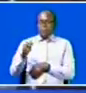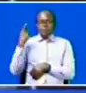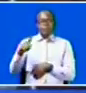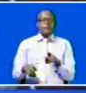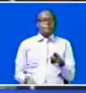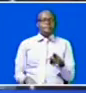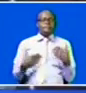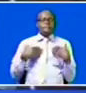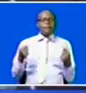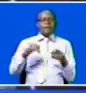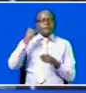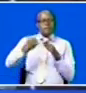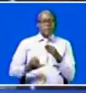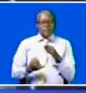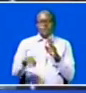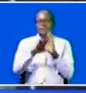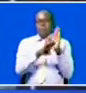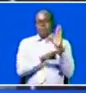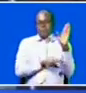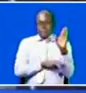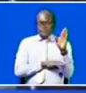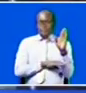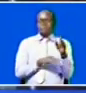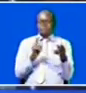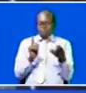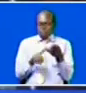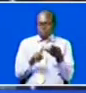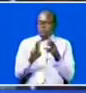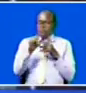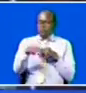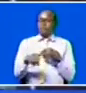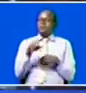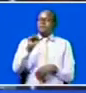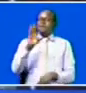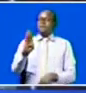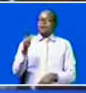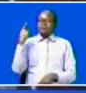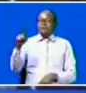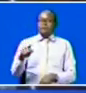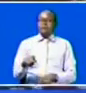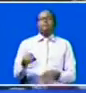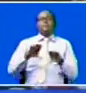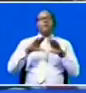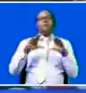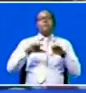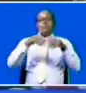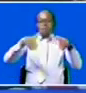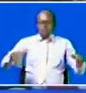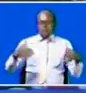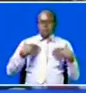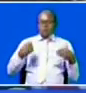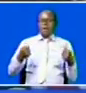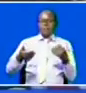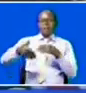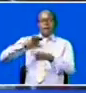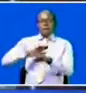for health insurance subsidy program, and 2.5 billion for rollout of universal health coverage. We